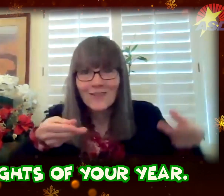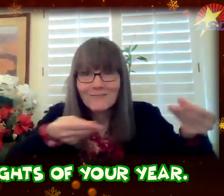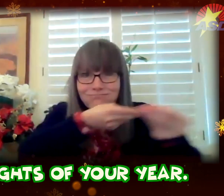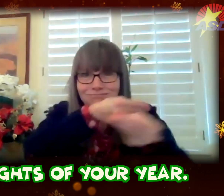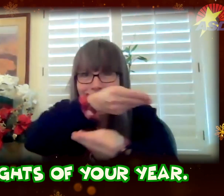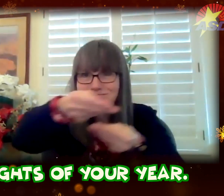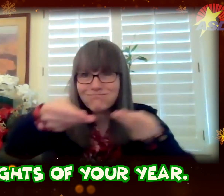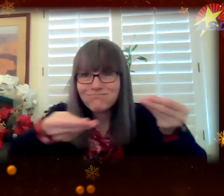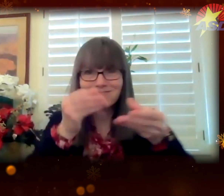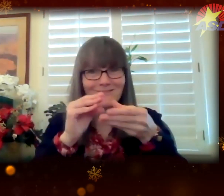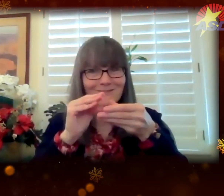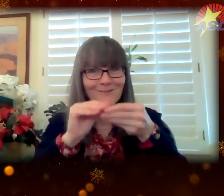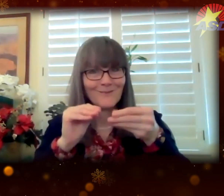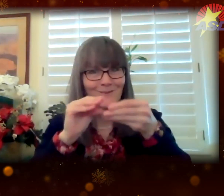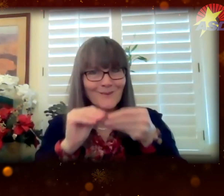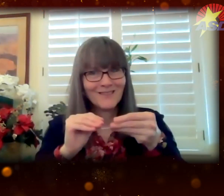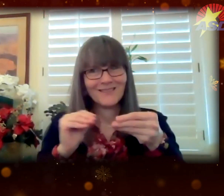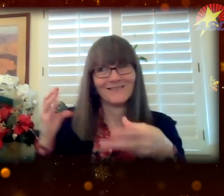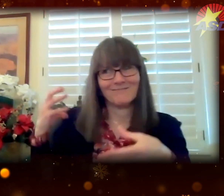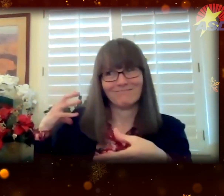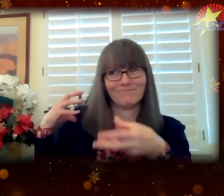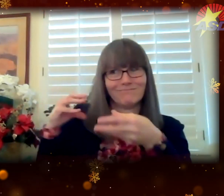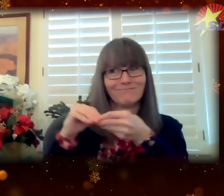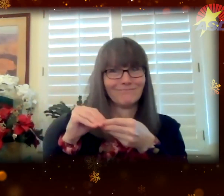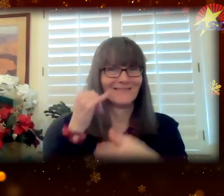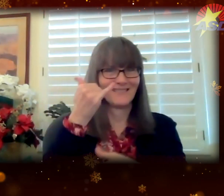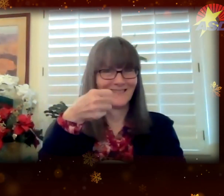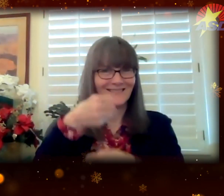highlights of your year.